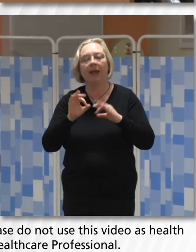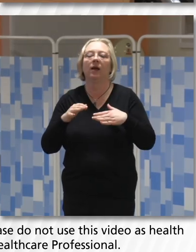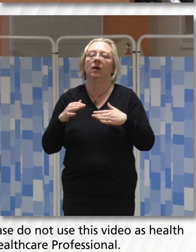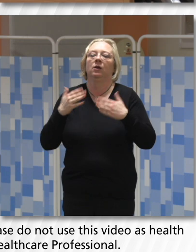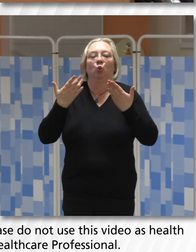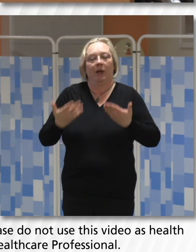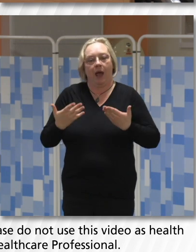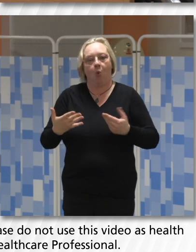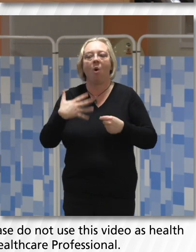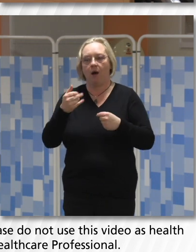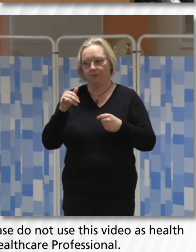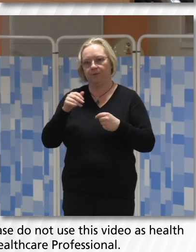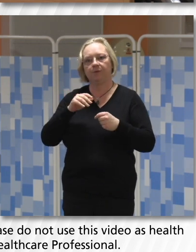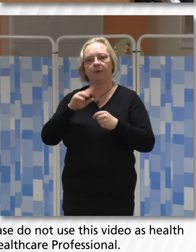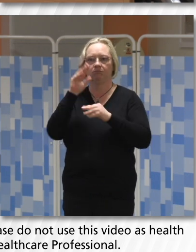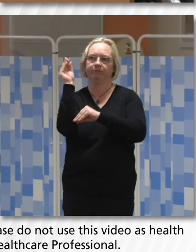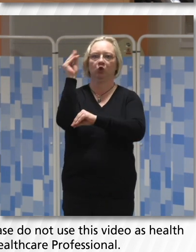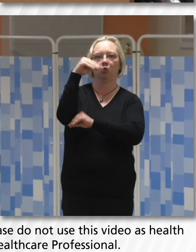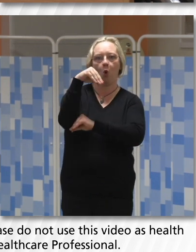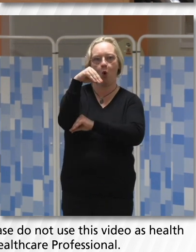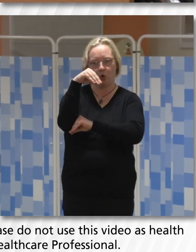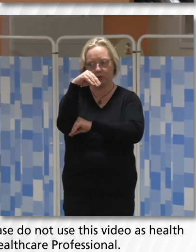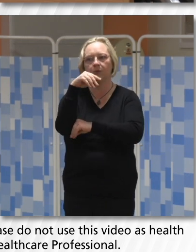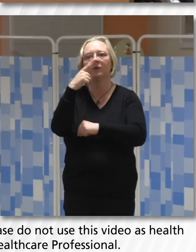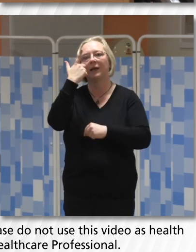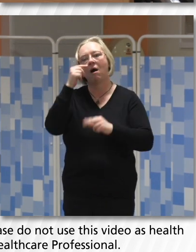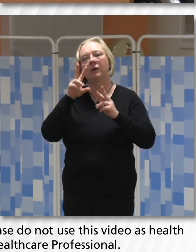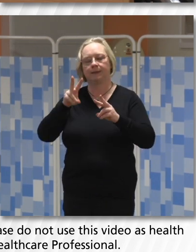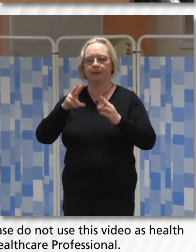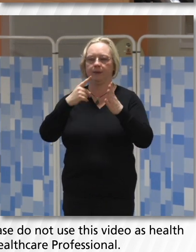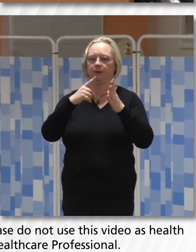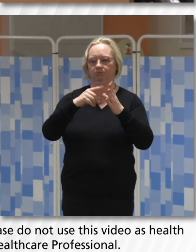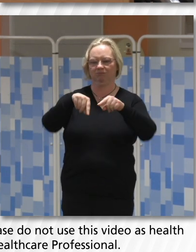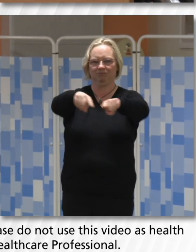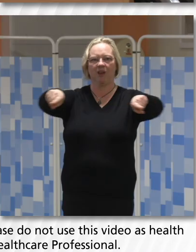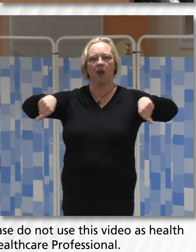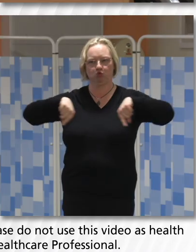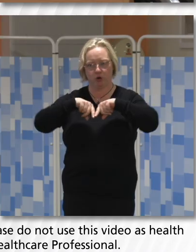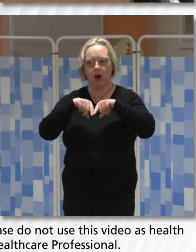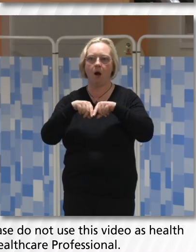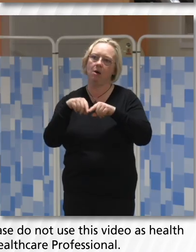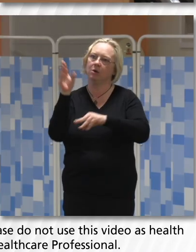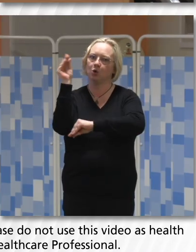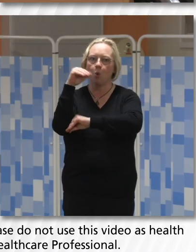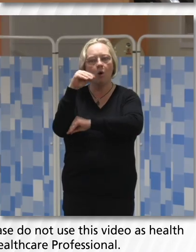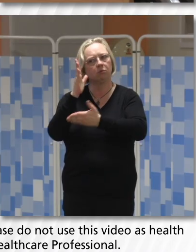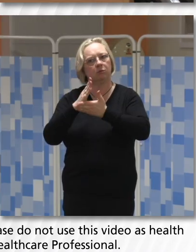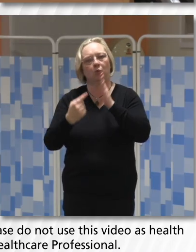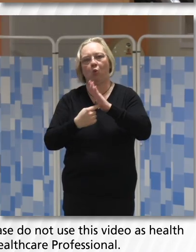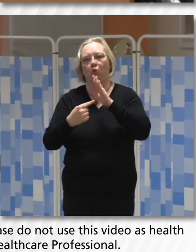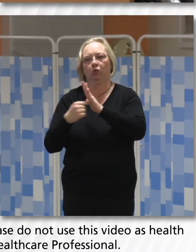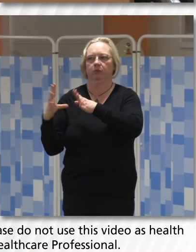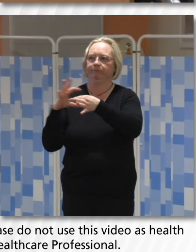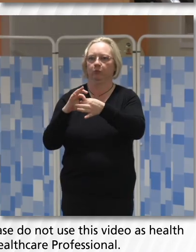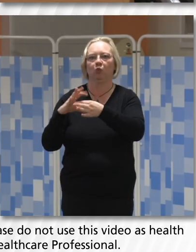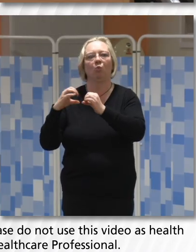if you go into Burton Hospital on the right-hand side into like a atrium area, we've now got swans, and swans are a really important part of Burton. So it was lovely to